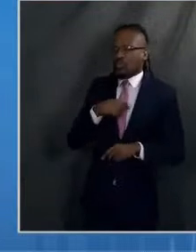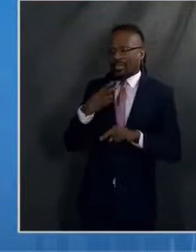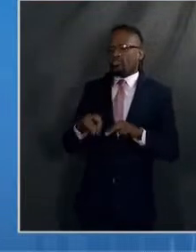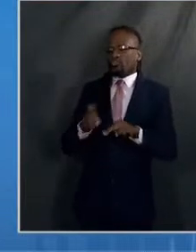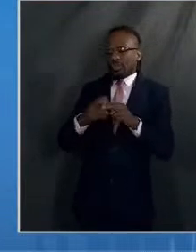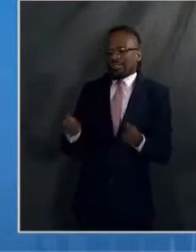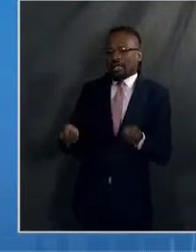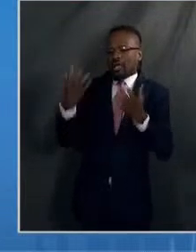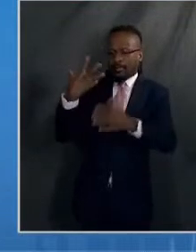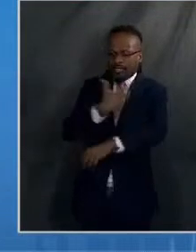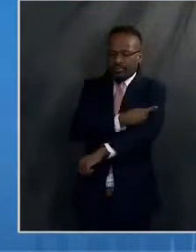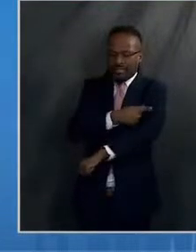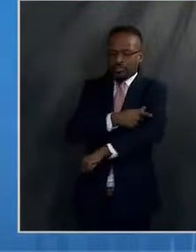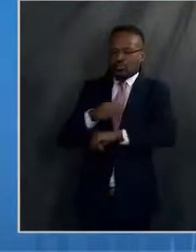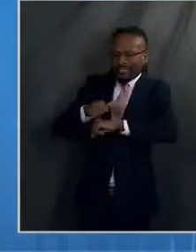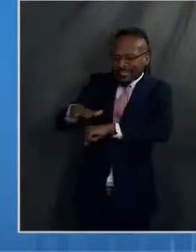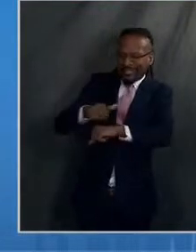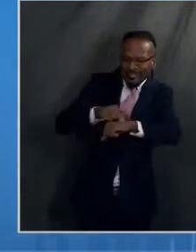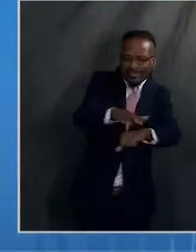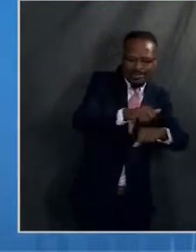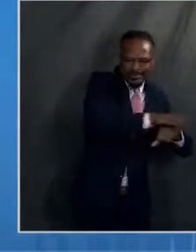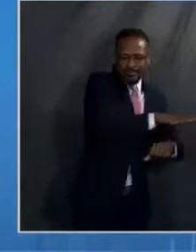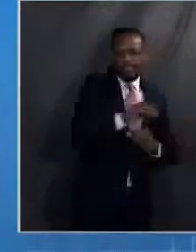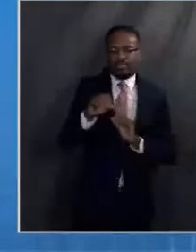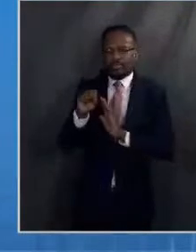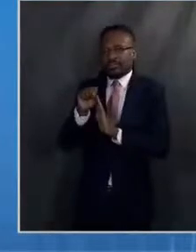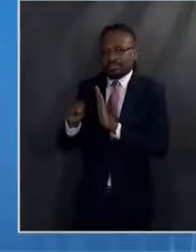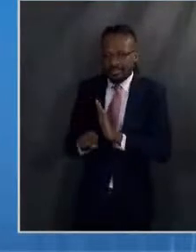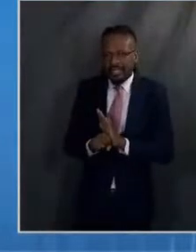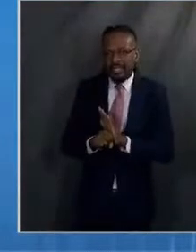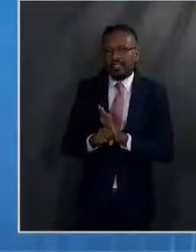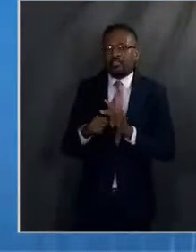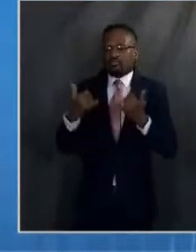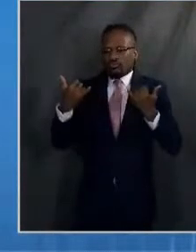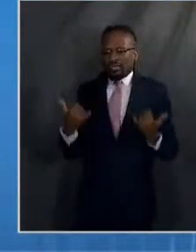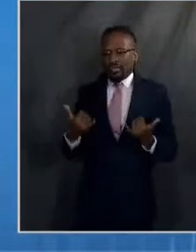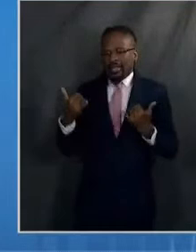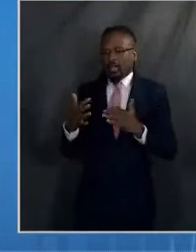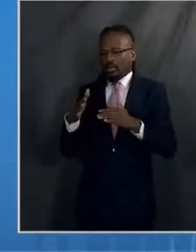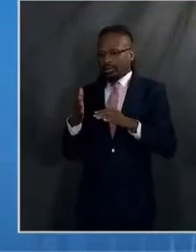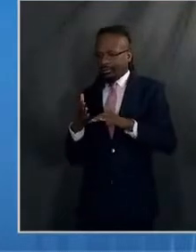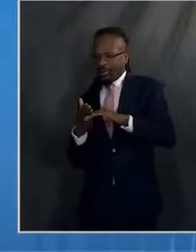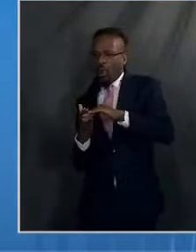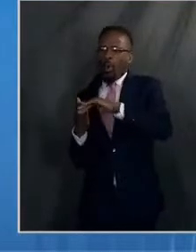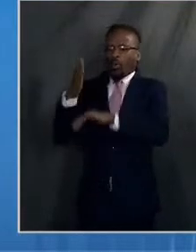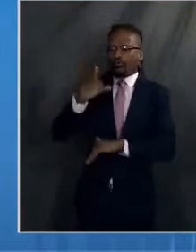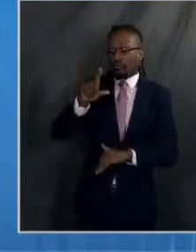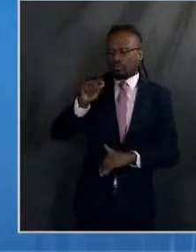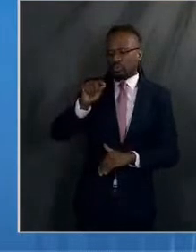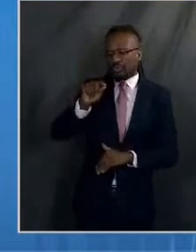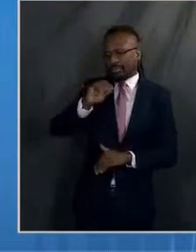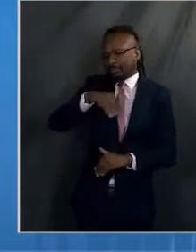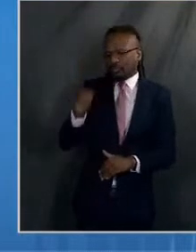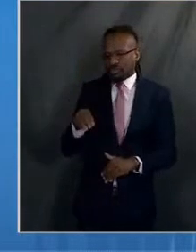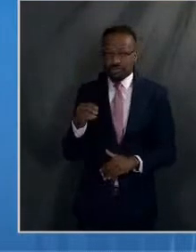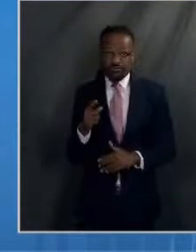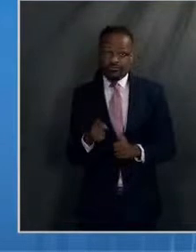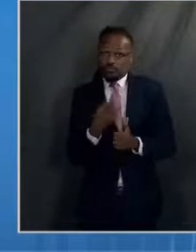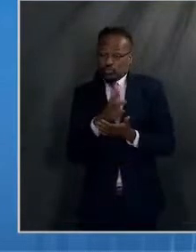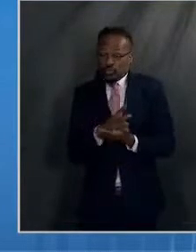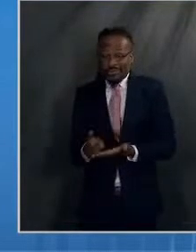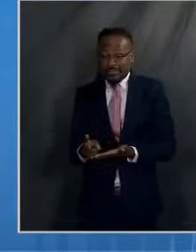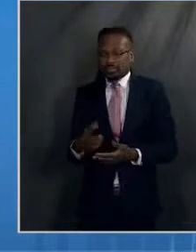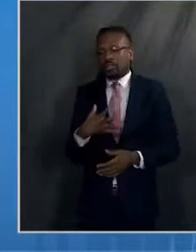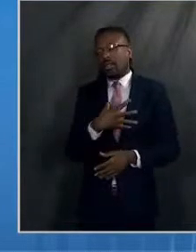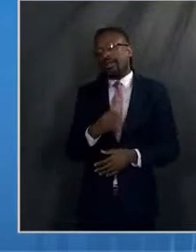are sending to states. We are up over 20% now across the first 2 weeks. And important for states'